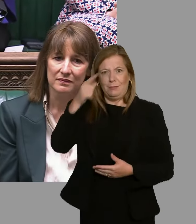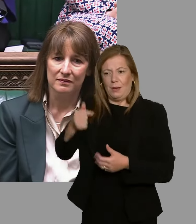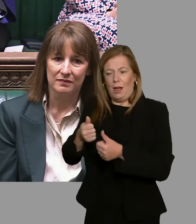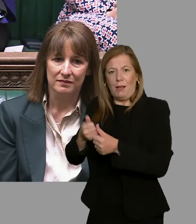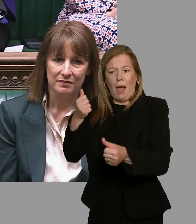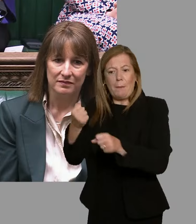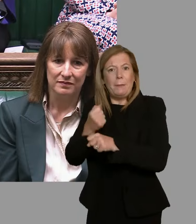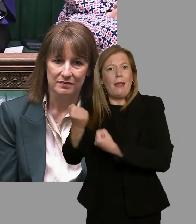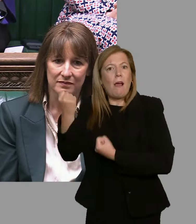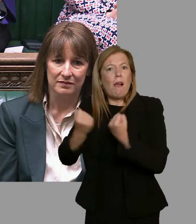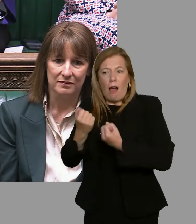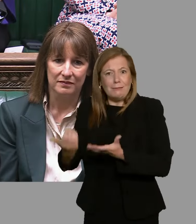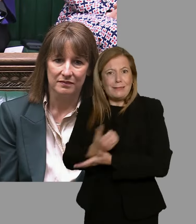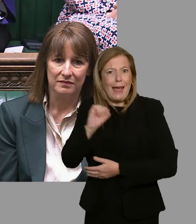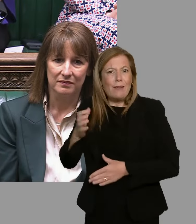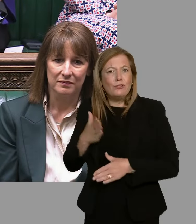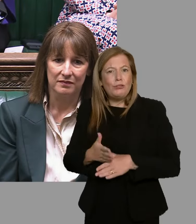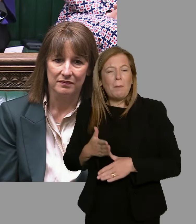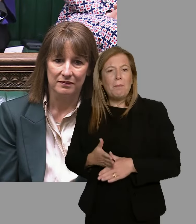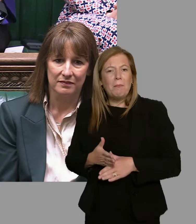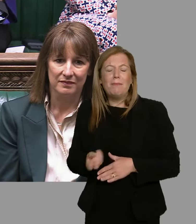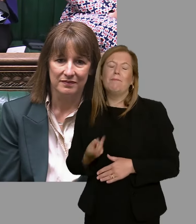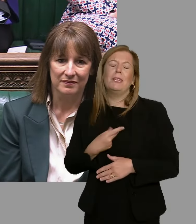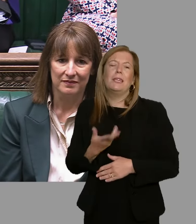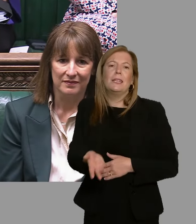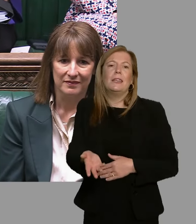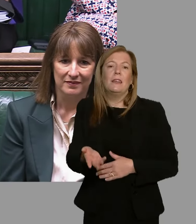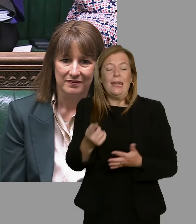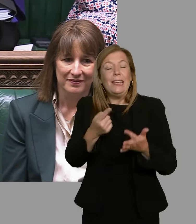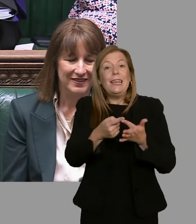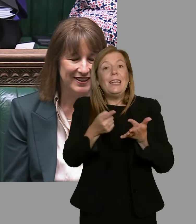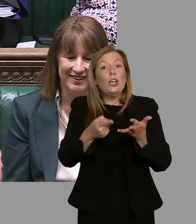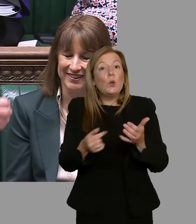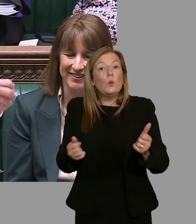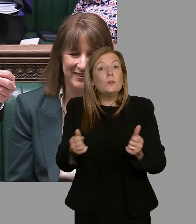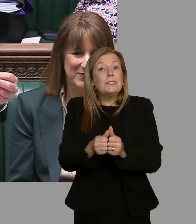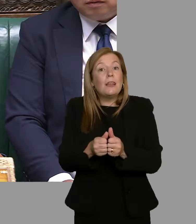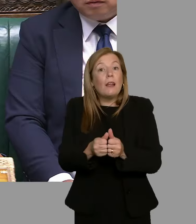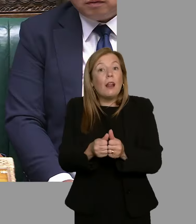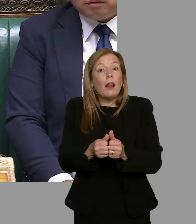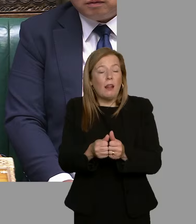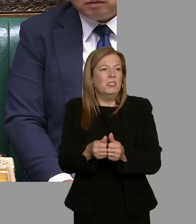up the EU deal when she hasn't even seen what's on the page.